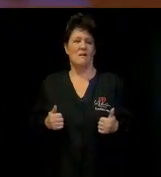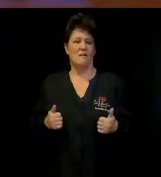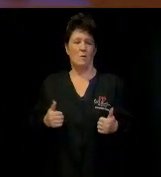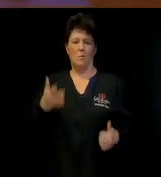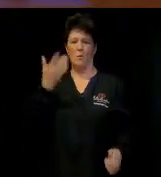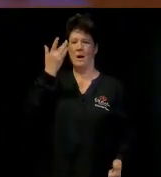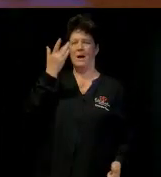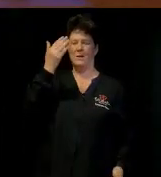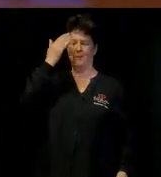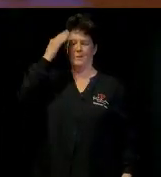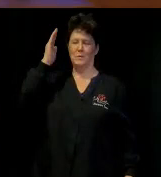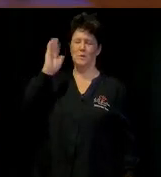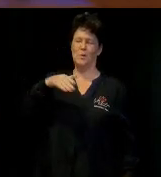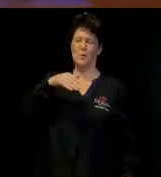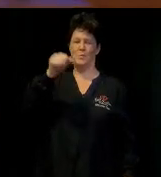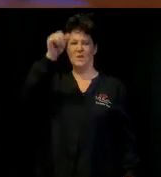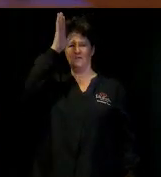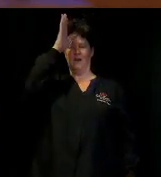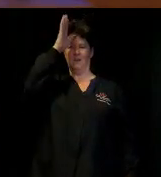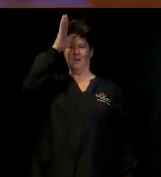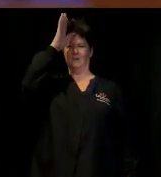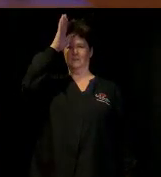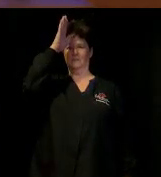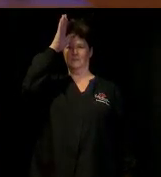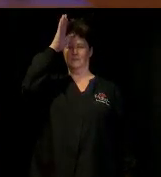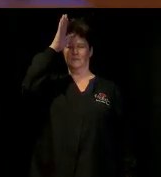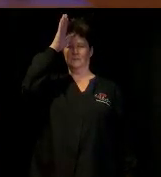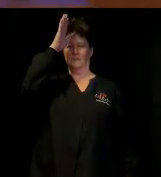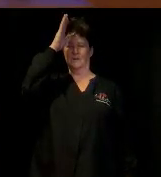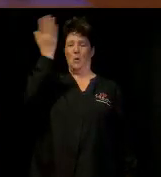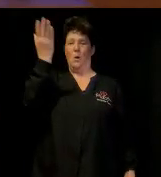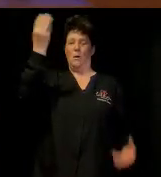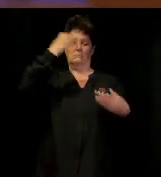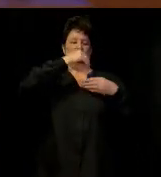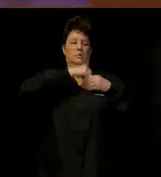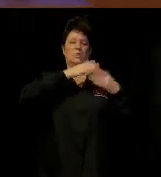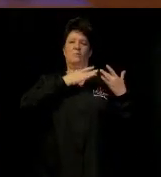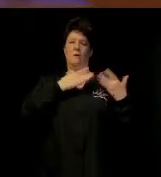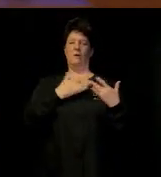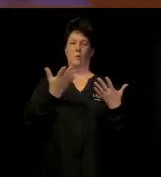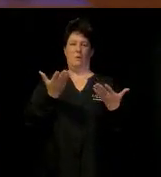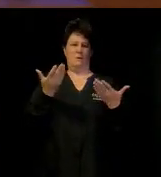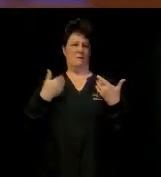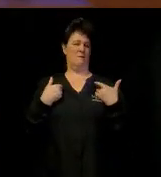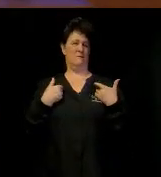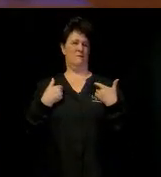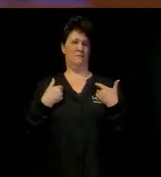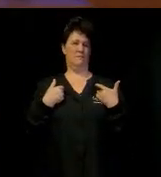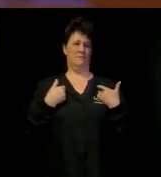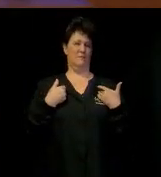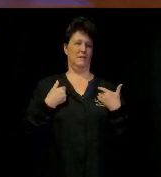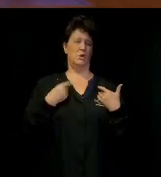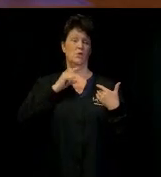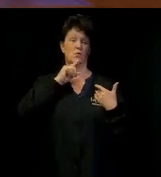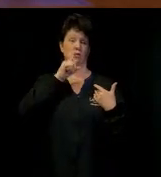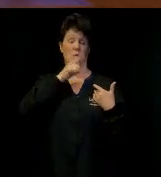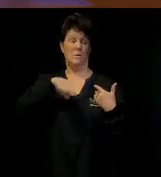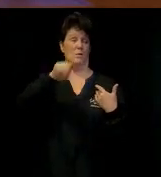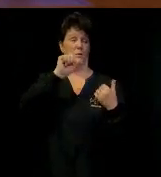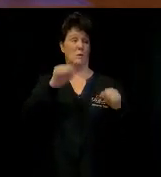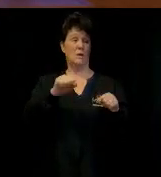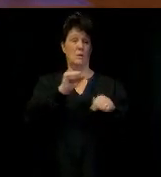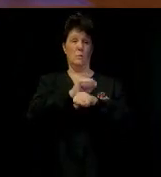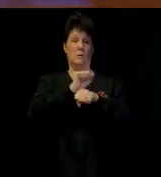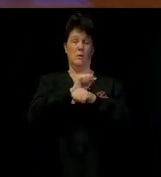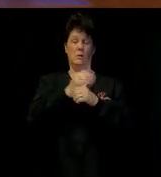was, and he knew what he carried. So I want you to know that there's a way that you can actually work through this conflict that some of